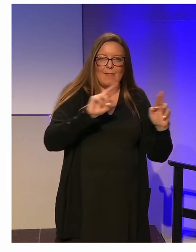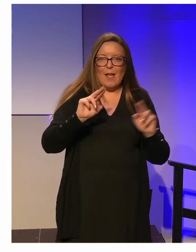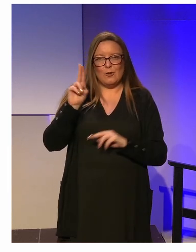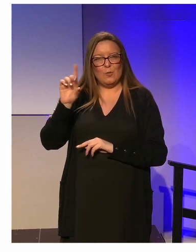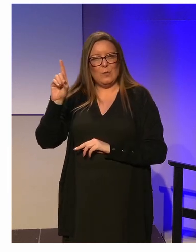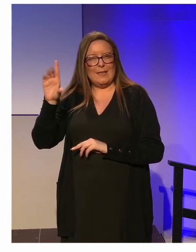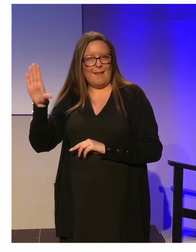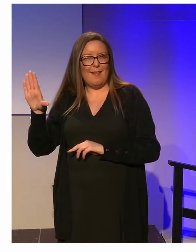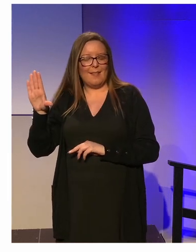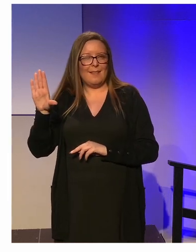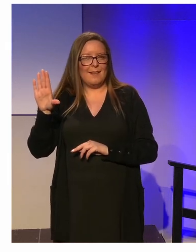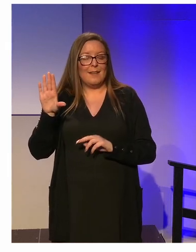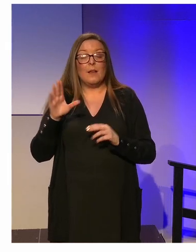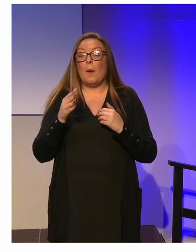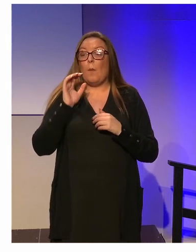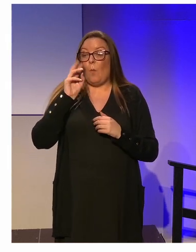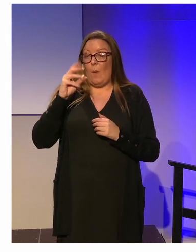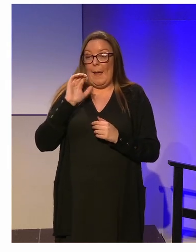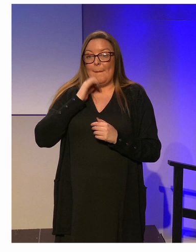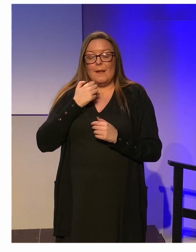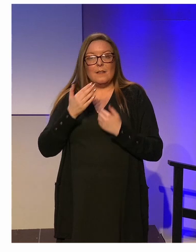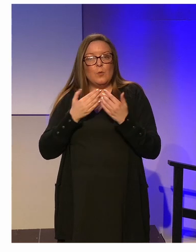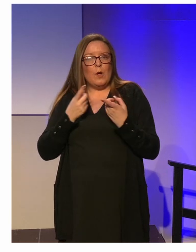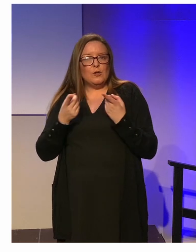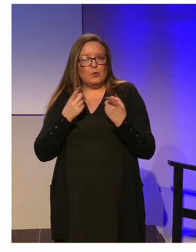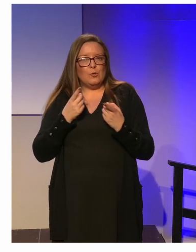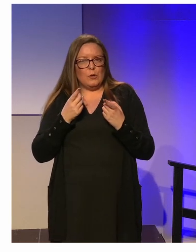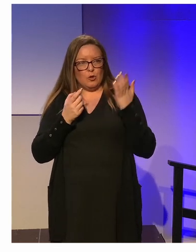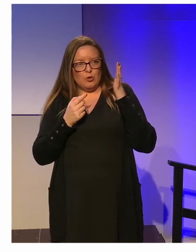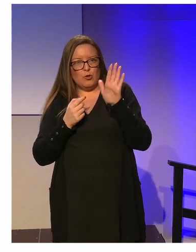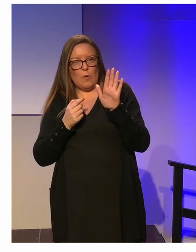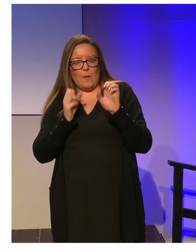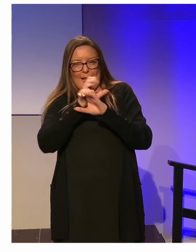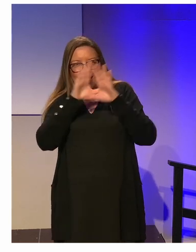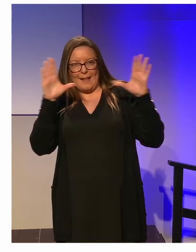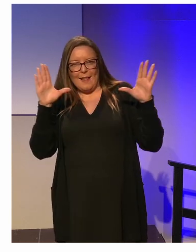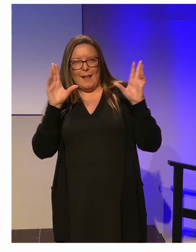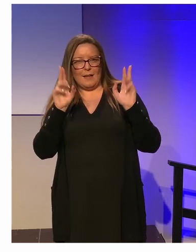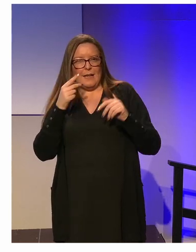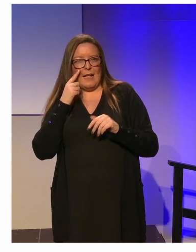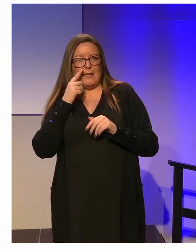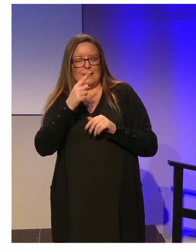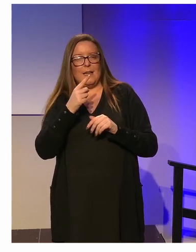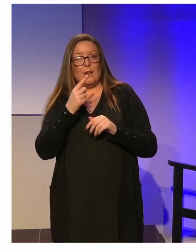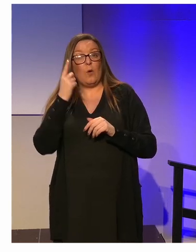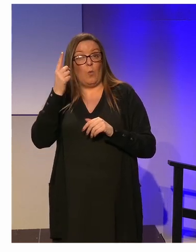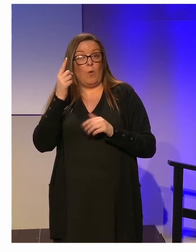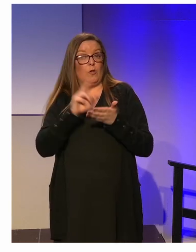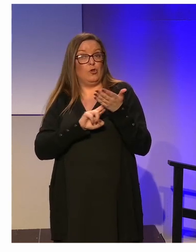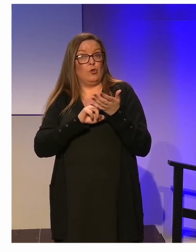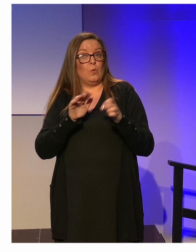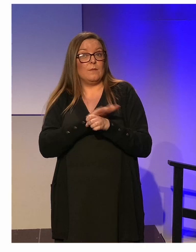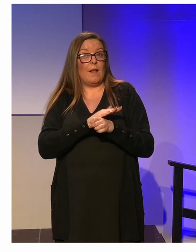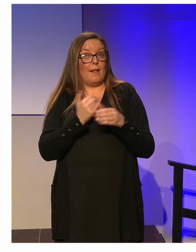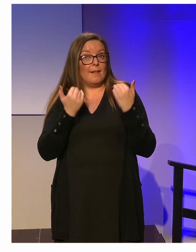for learning. Because what it's doing, it's telling me in a very clear way, I can see, it gives me one really useful piece of information. I can